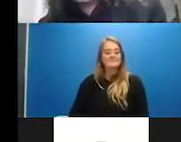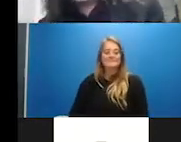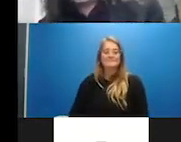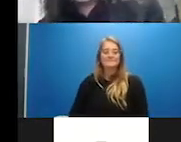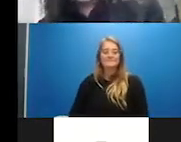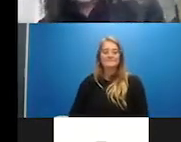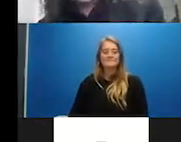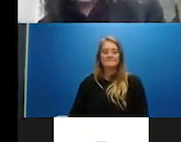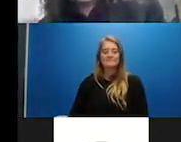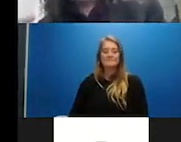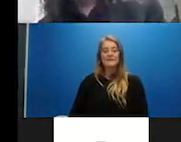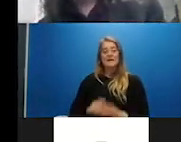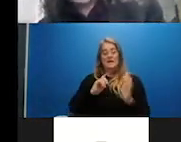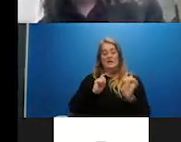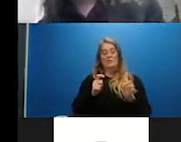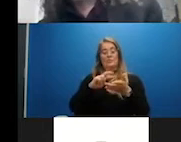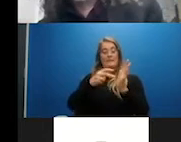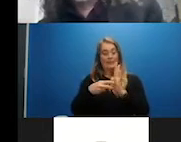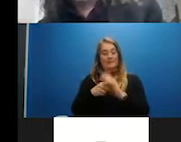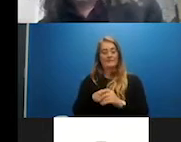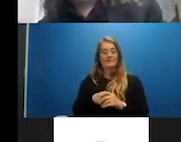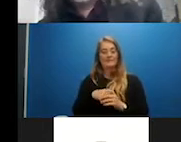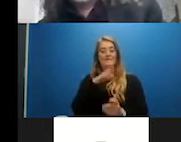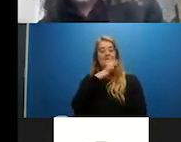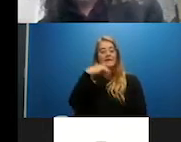Contributing purpose. Elders have a role.